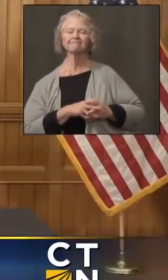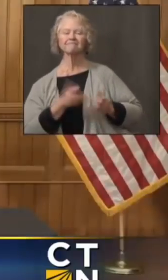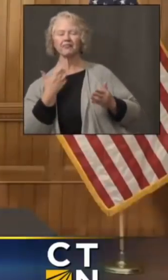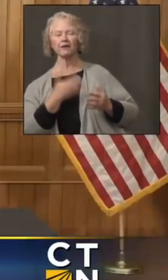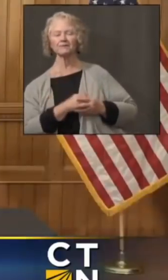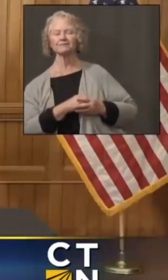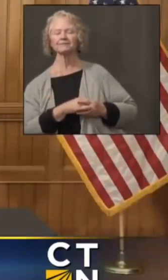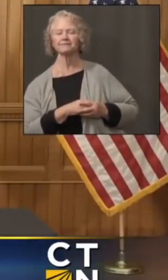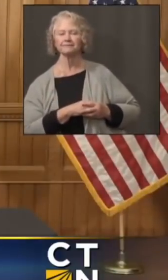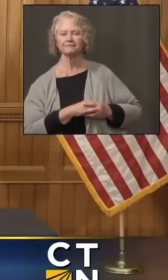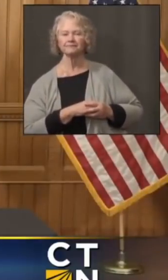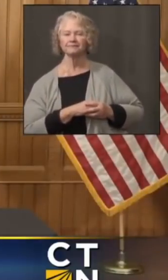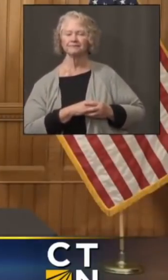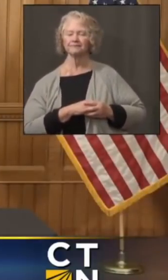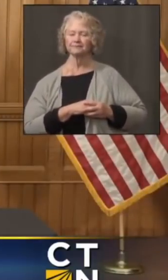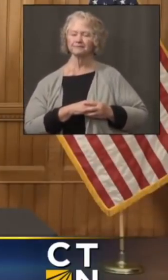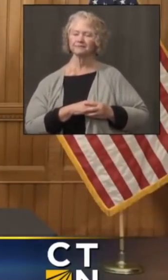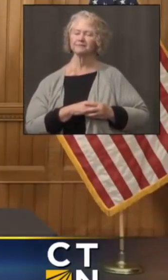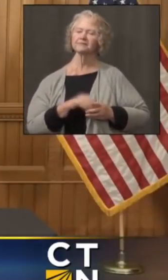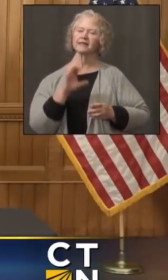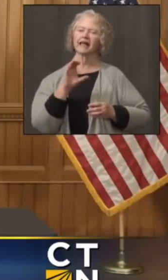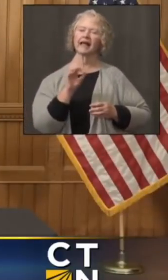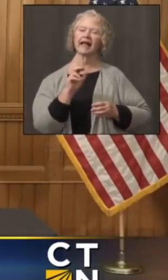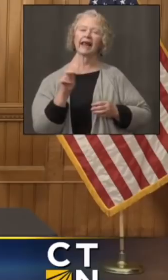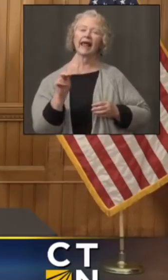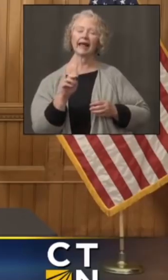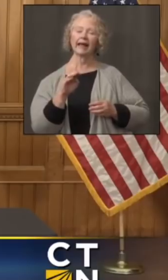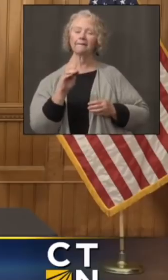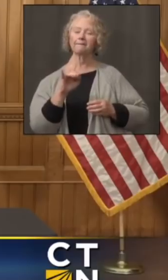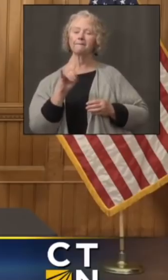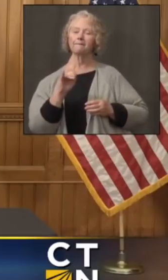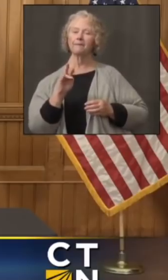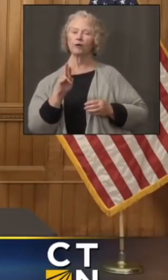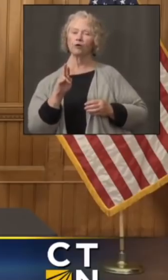Thanks. The Connecticut Mirror.